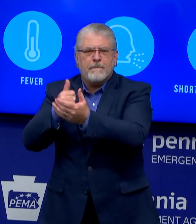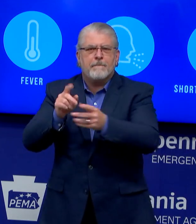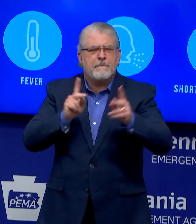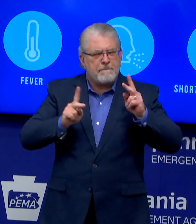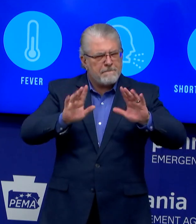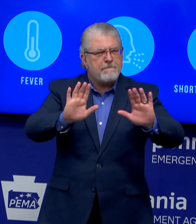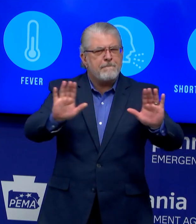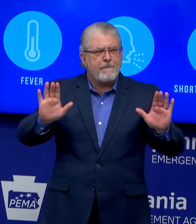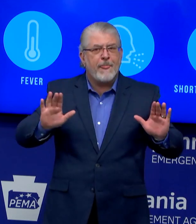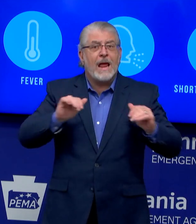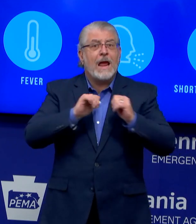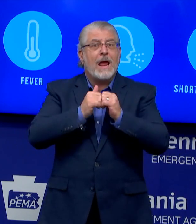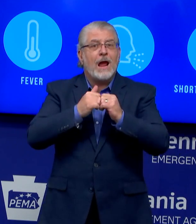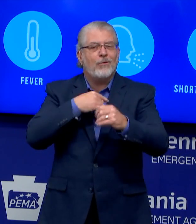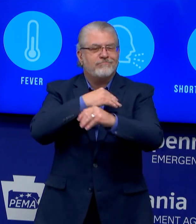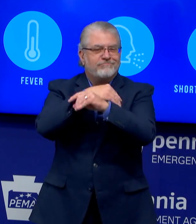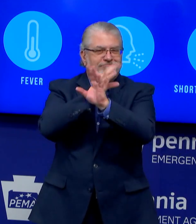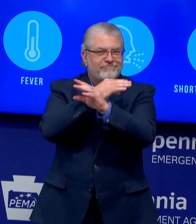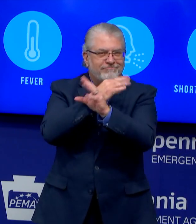other.